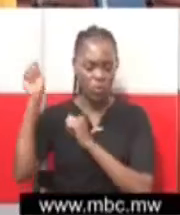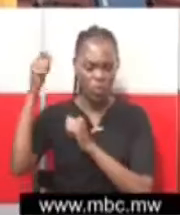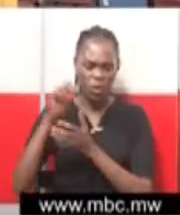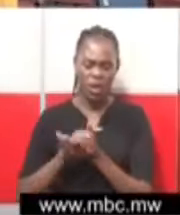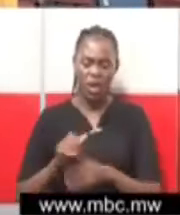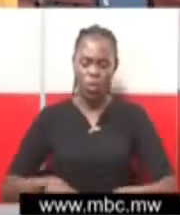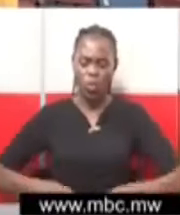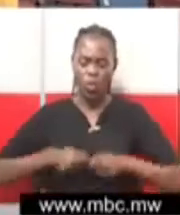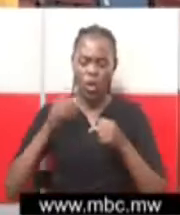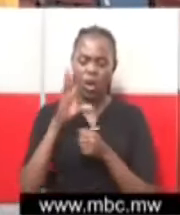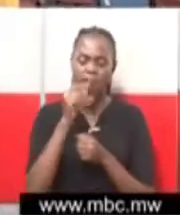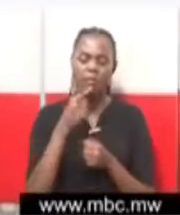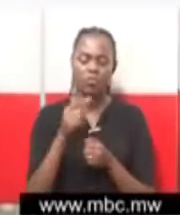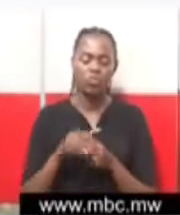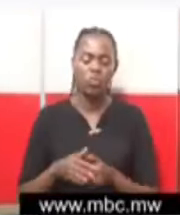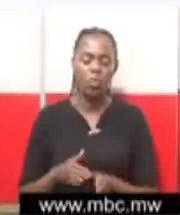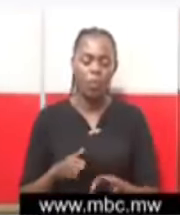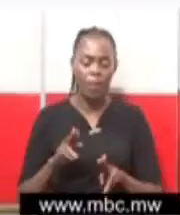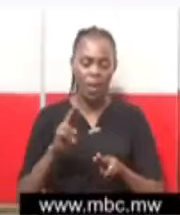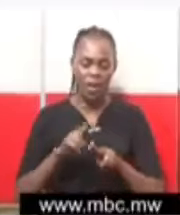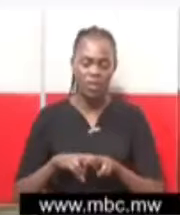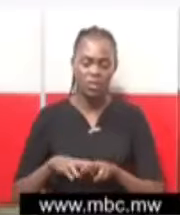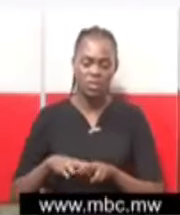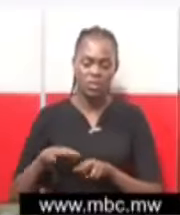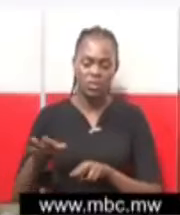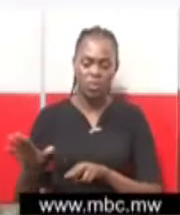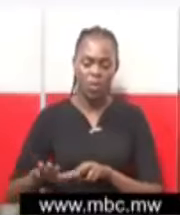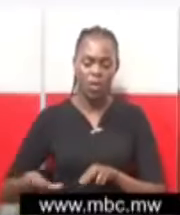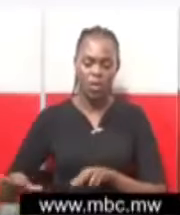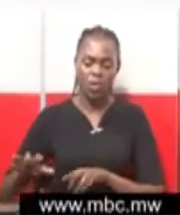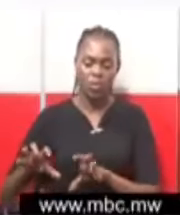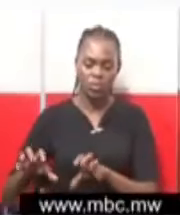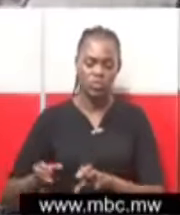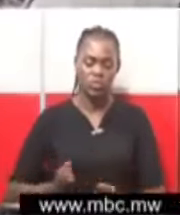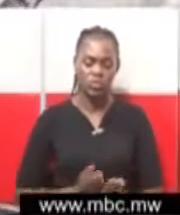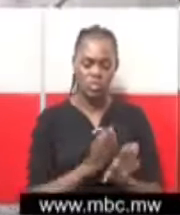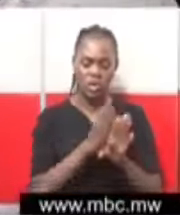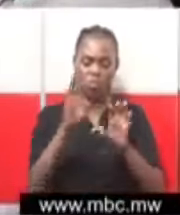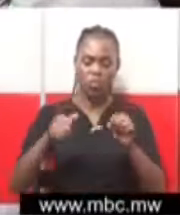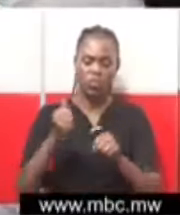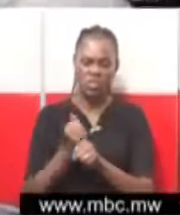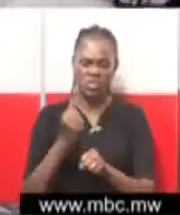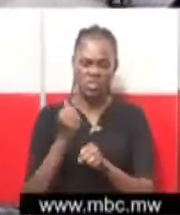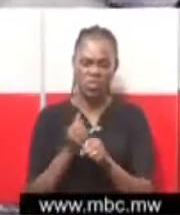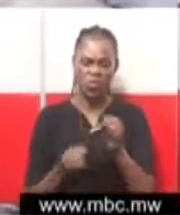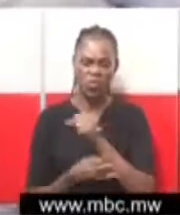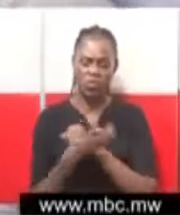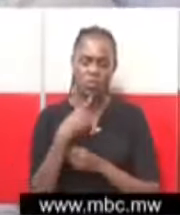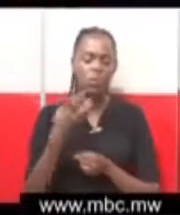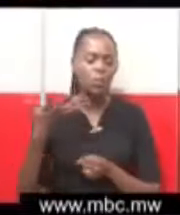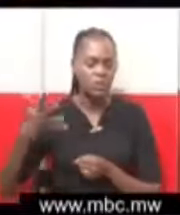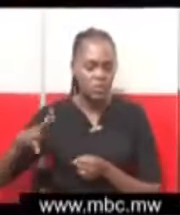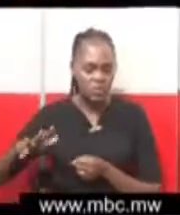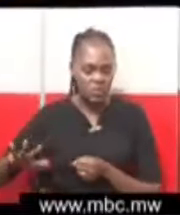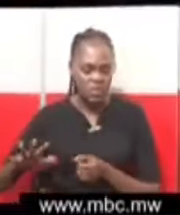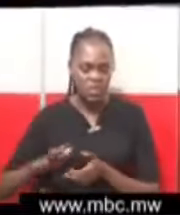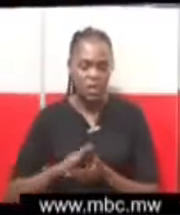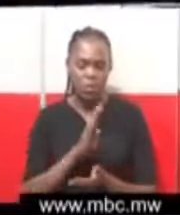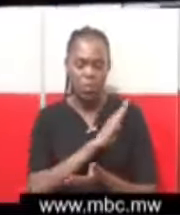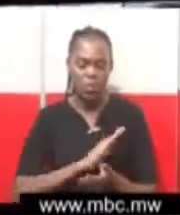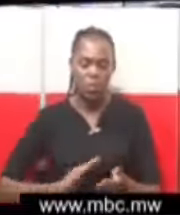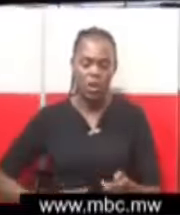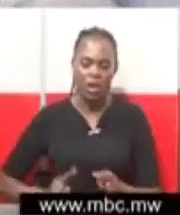has put up different structures for efficiency in its operations. He outlined that, among others, the port has